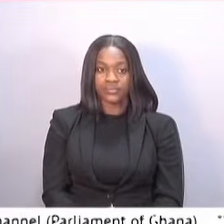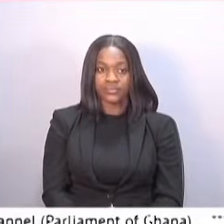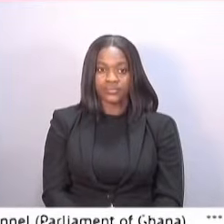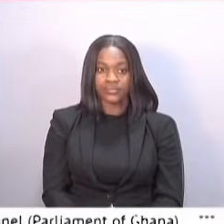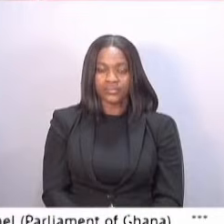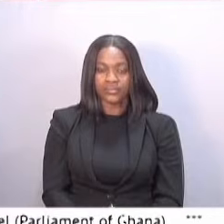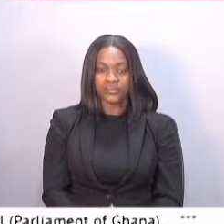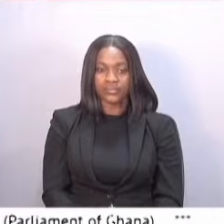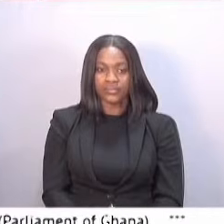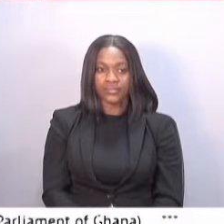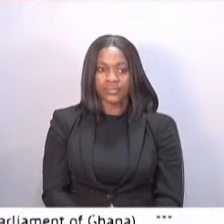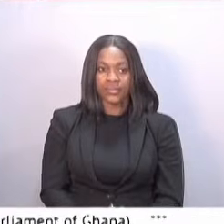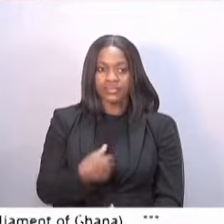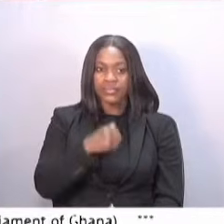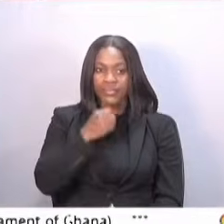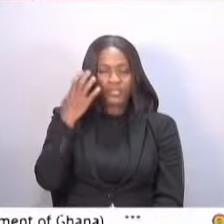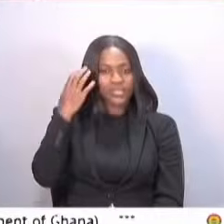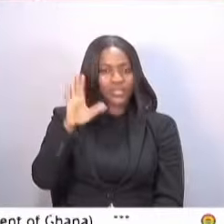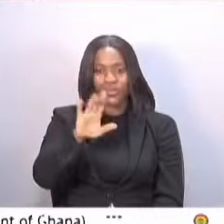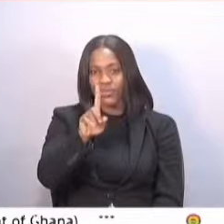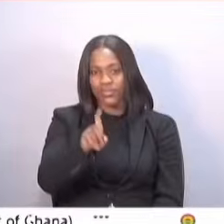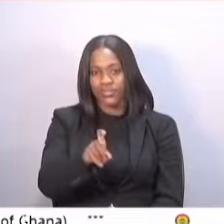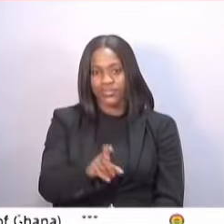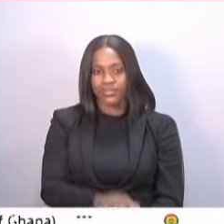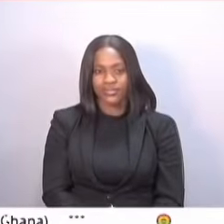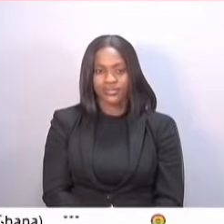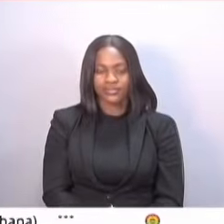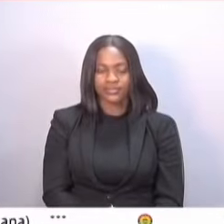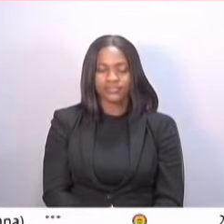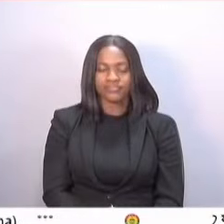I didn't get his question. If you can well. come again. Very well.